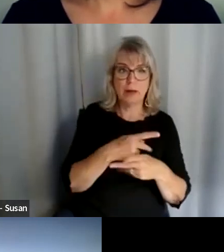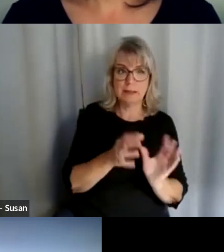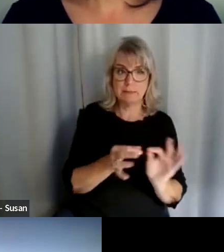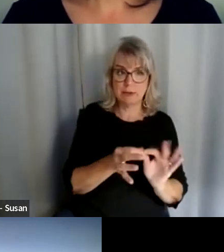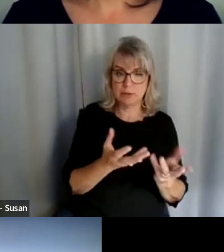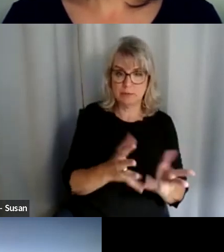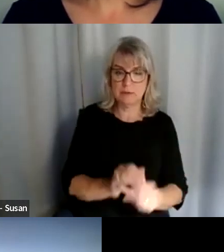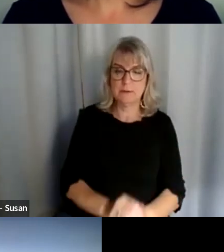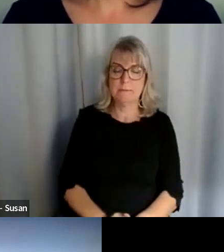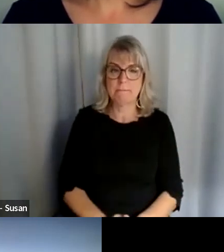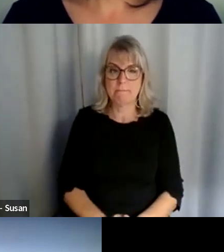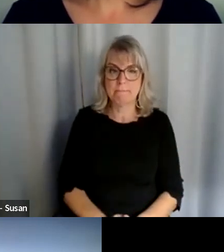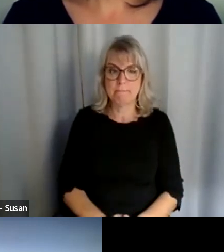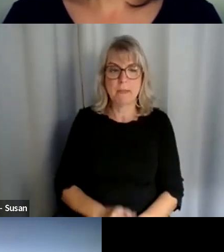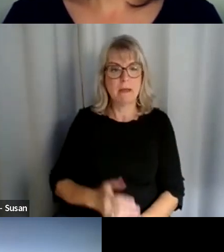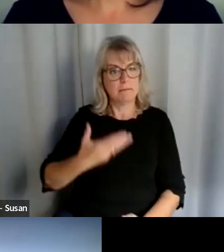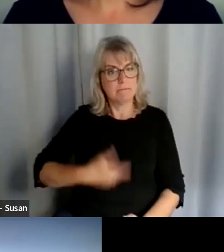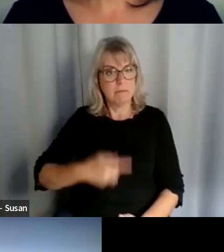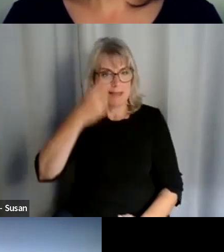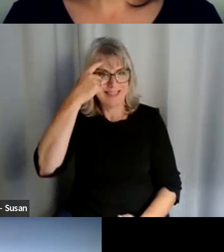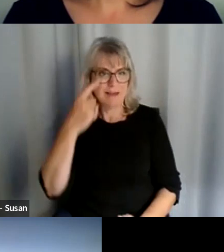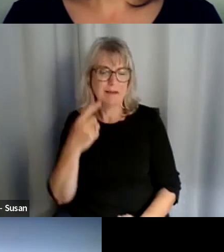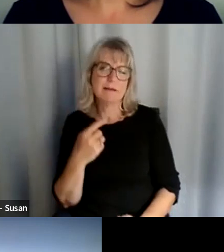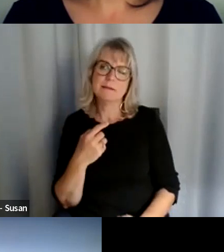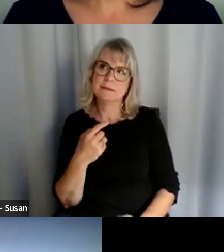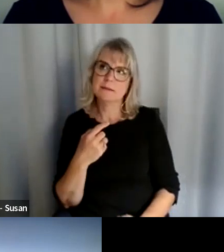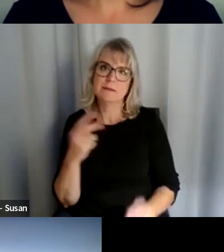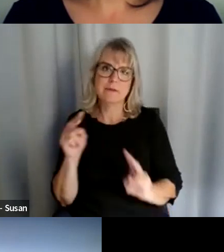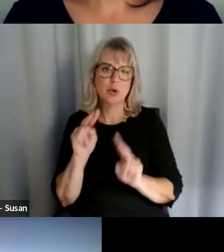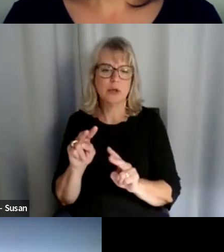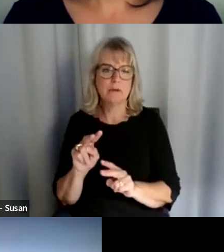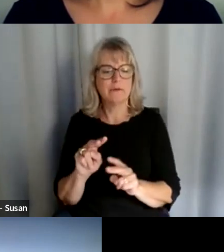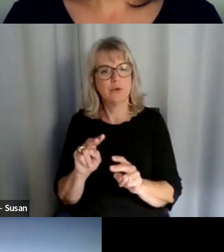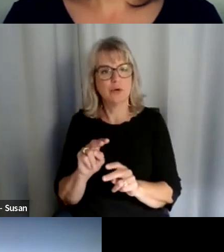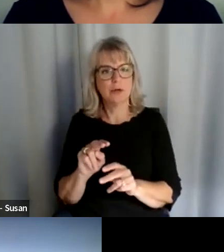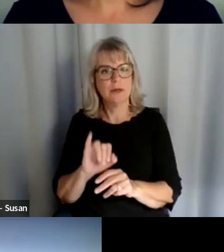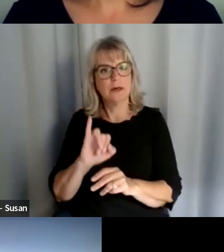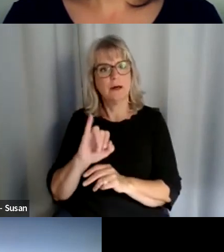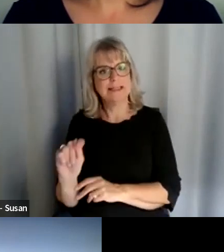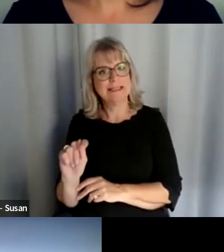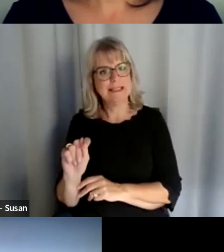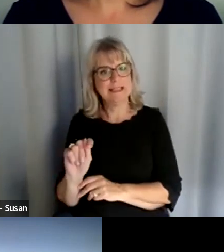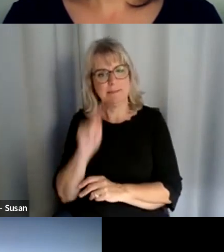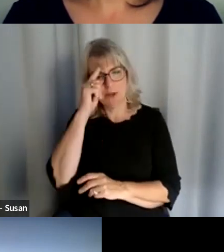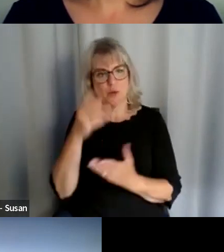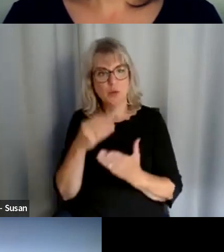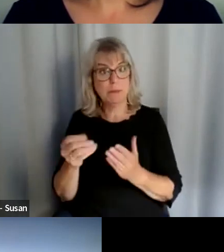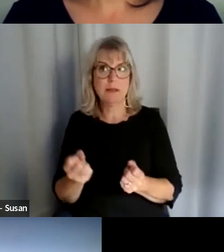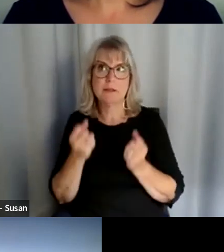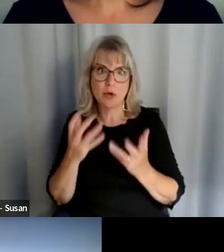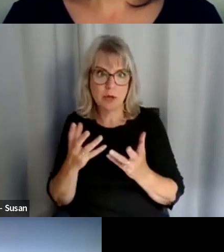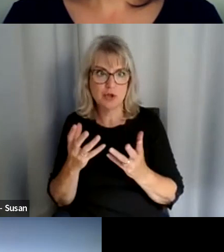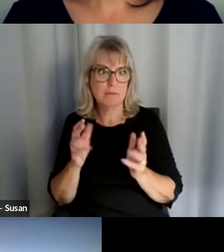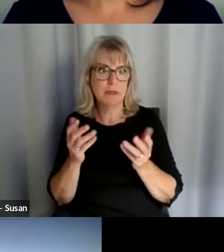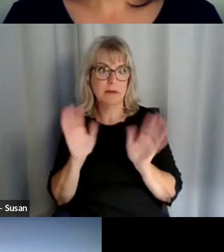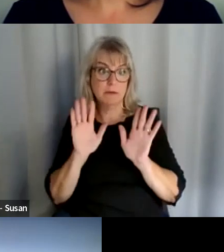know, I think that looking at towards, information technology, because we procure so much of it, I think that'd be a great place to